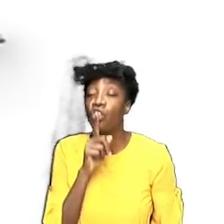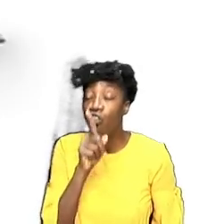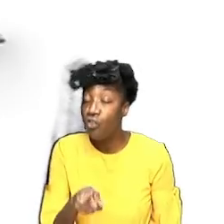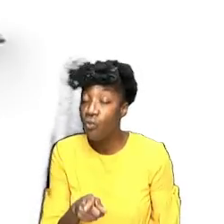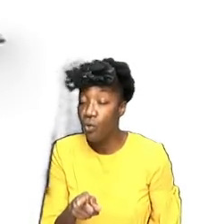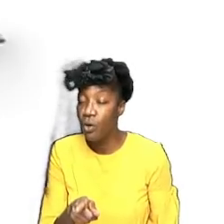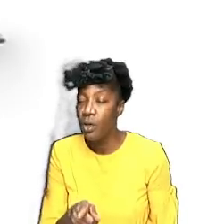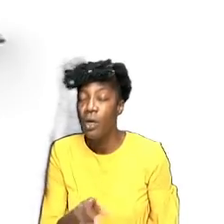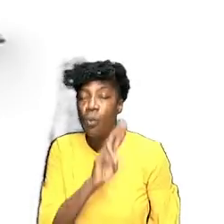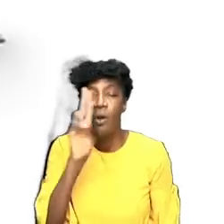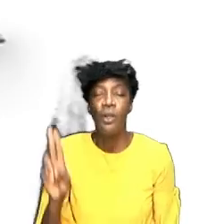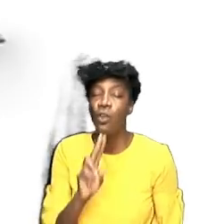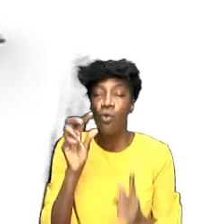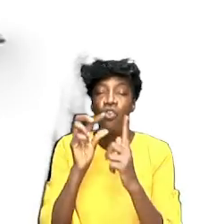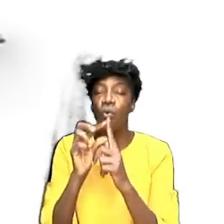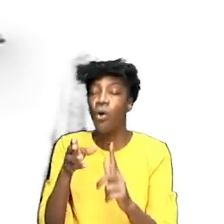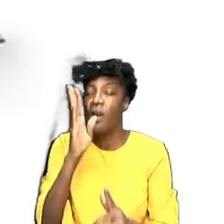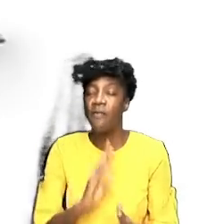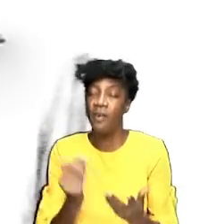God, amen,